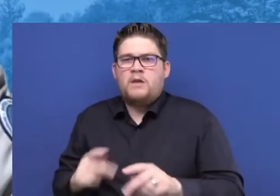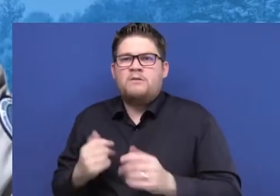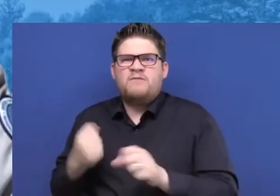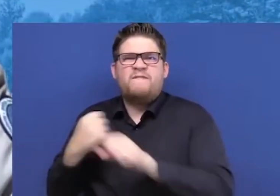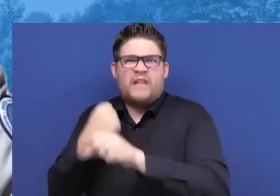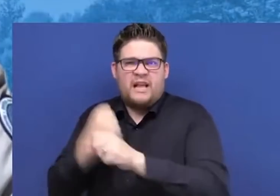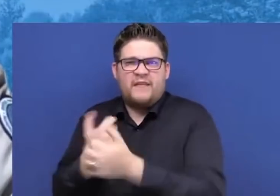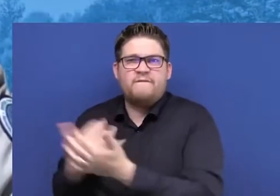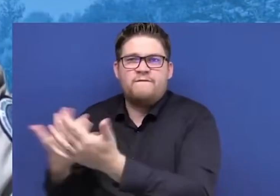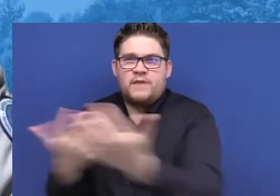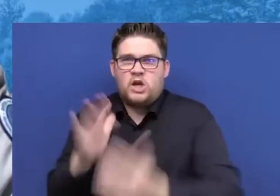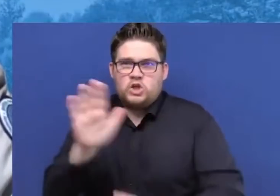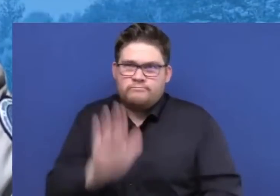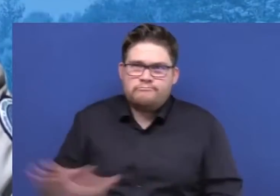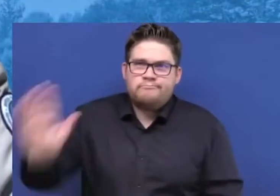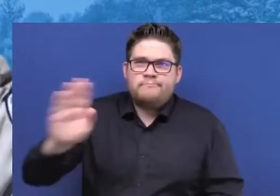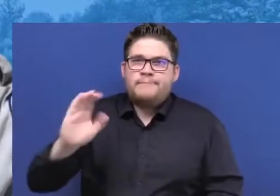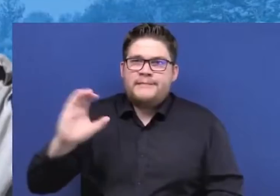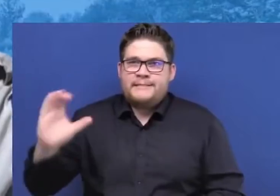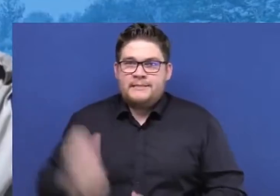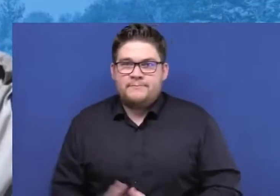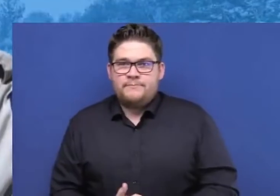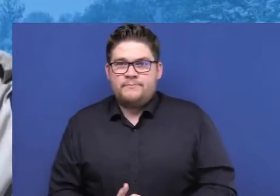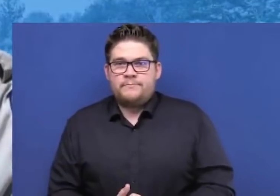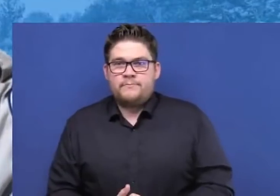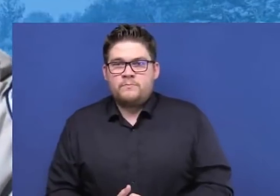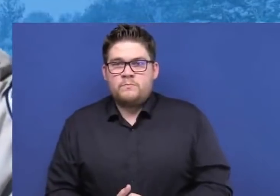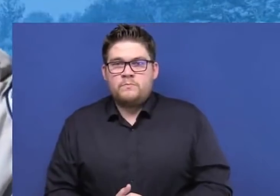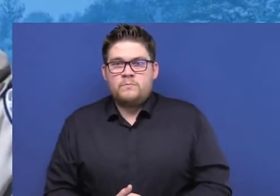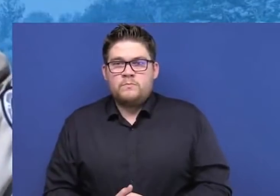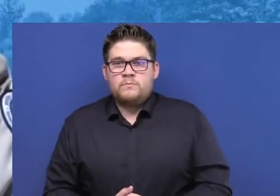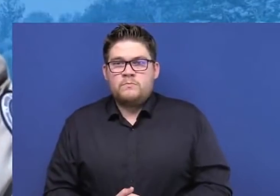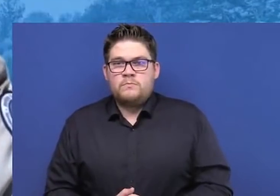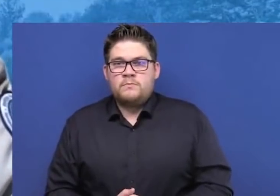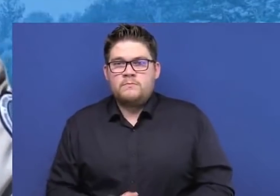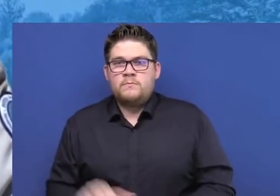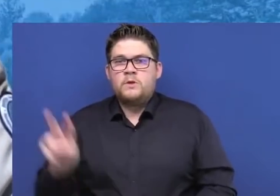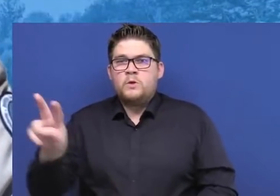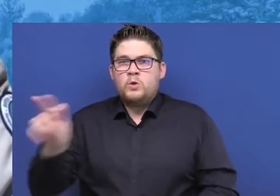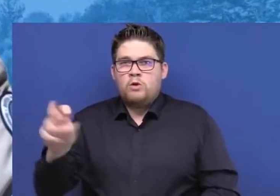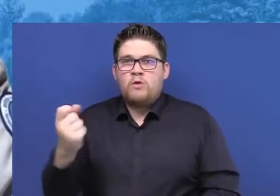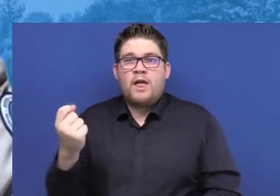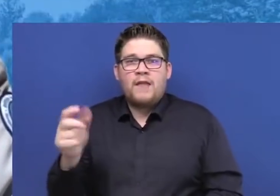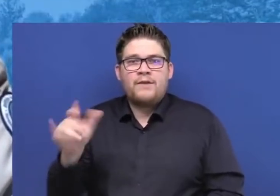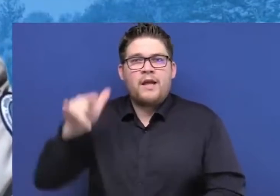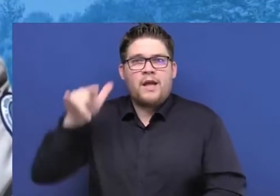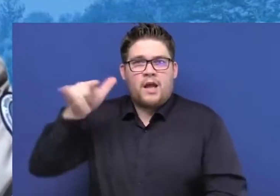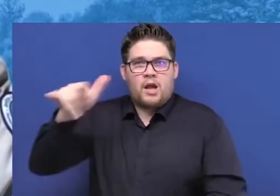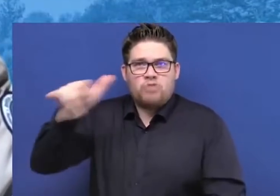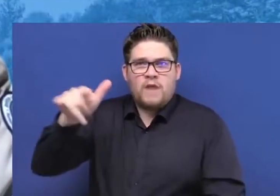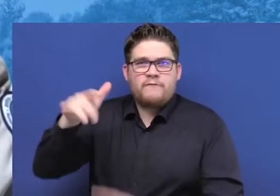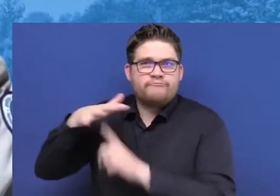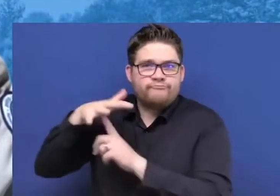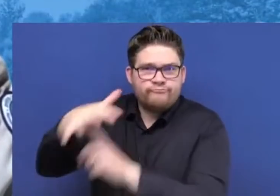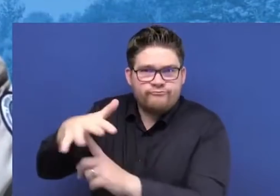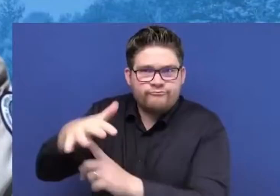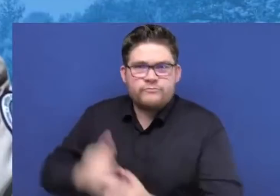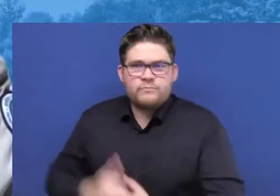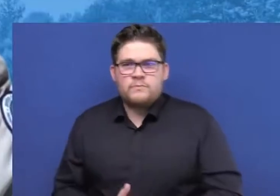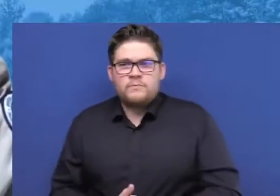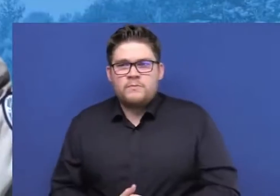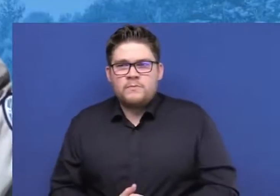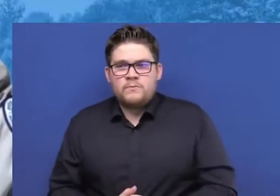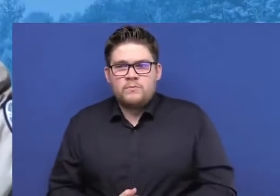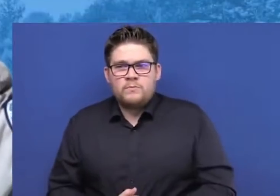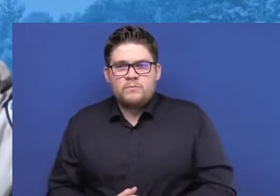211 of those are aircraft. And so the last time I think I heard was about 170 helicopters, and the rest are our fixed wing fleet, or air tanker